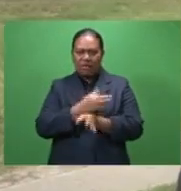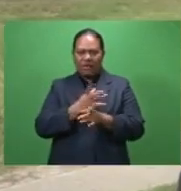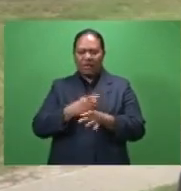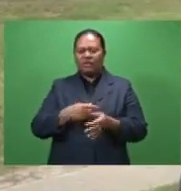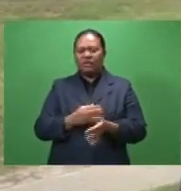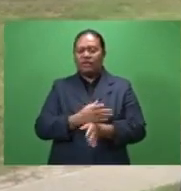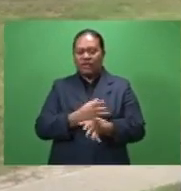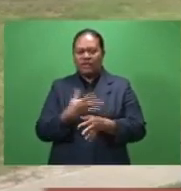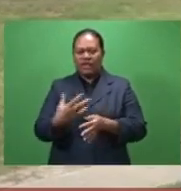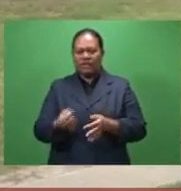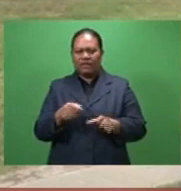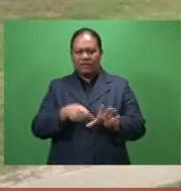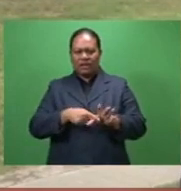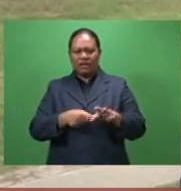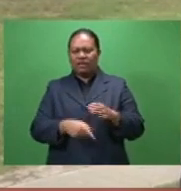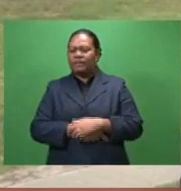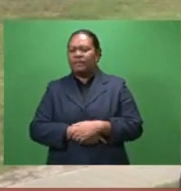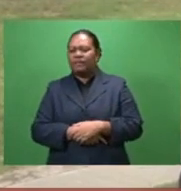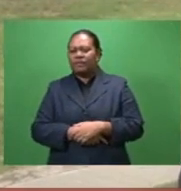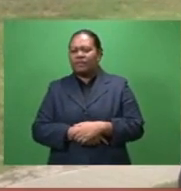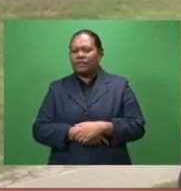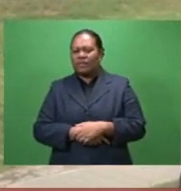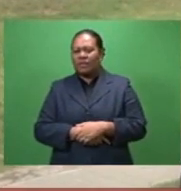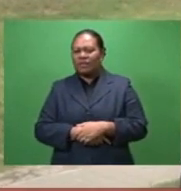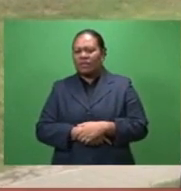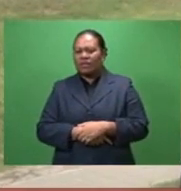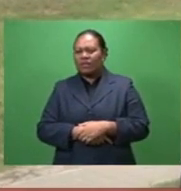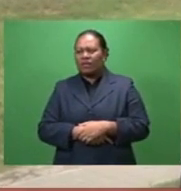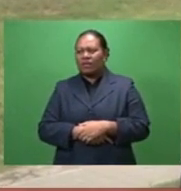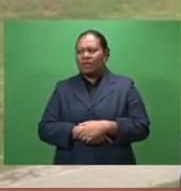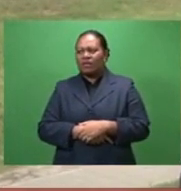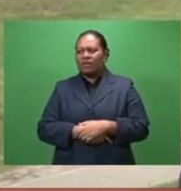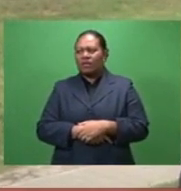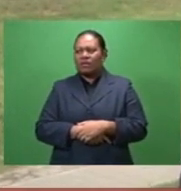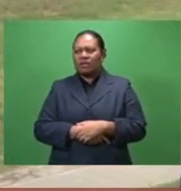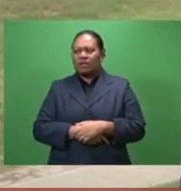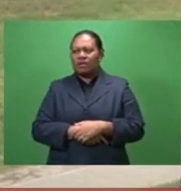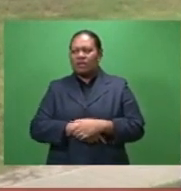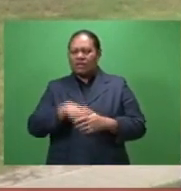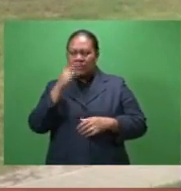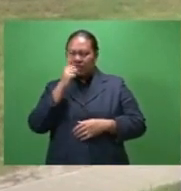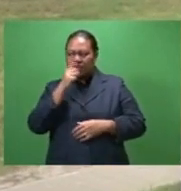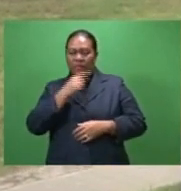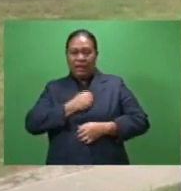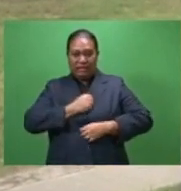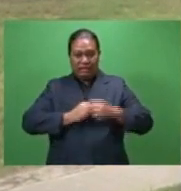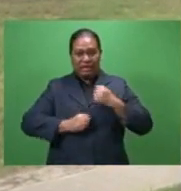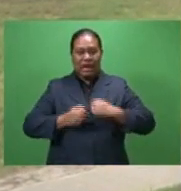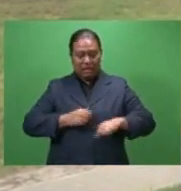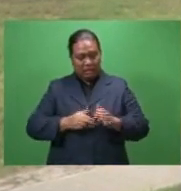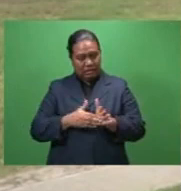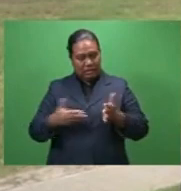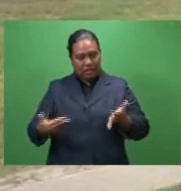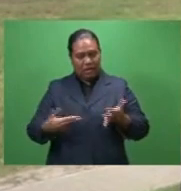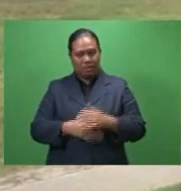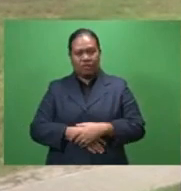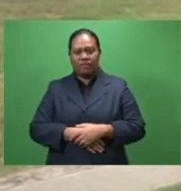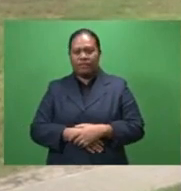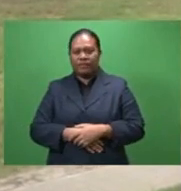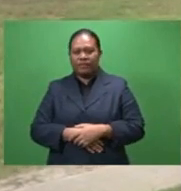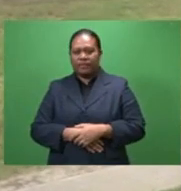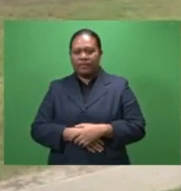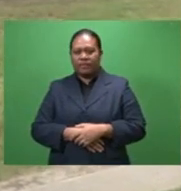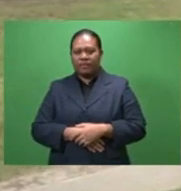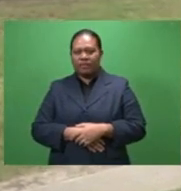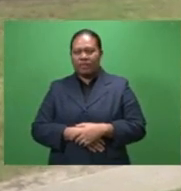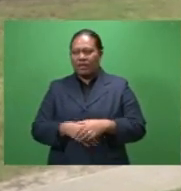I think we should decrease it because people are struggling right now.